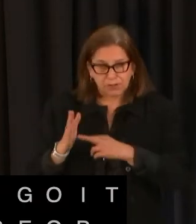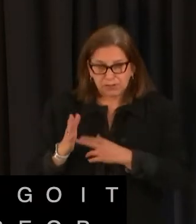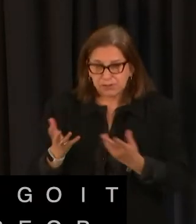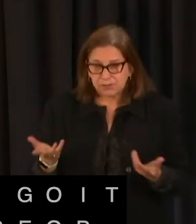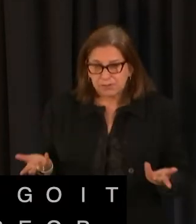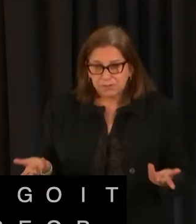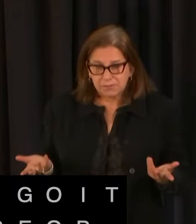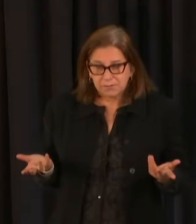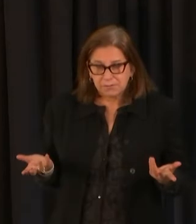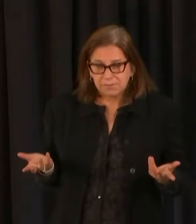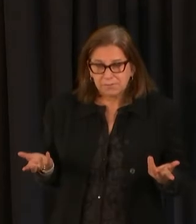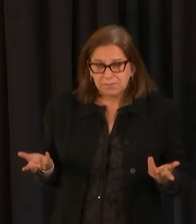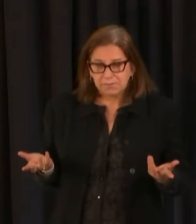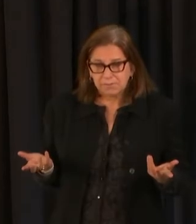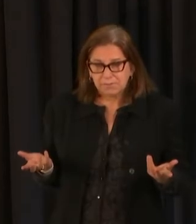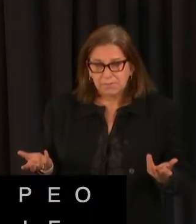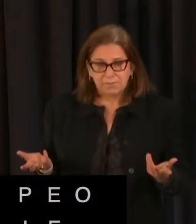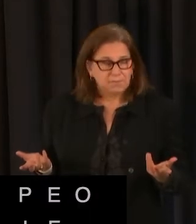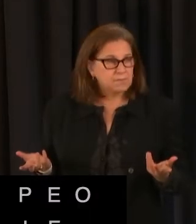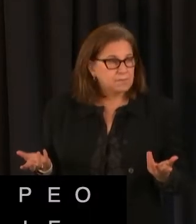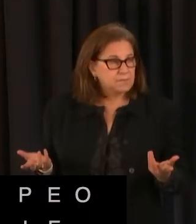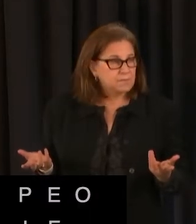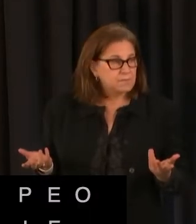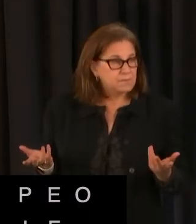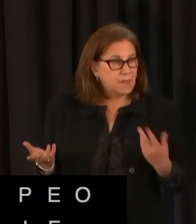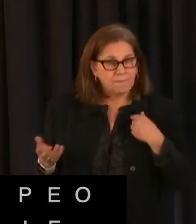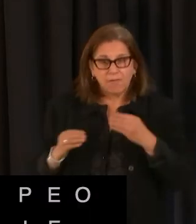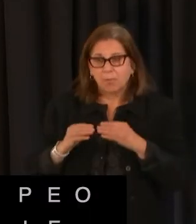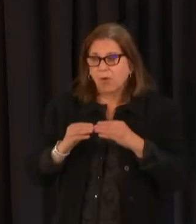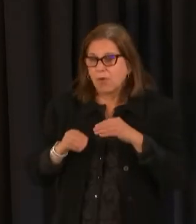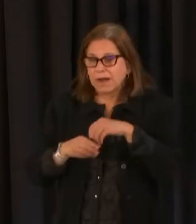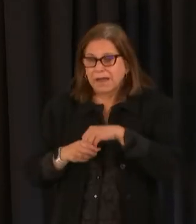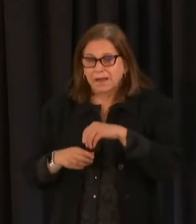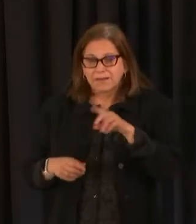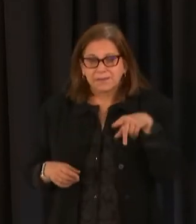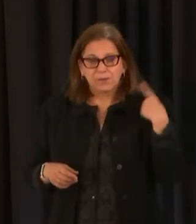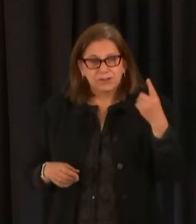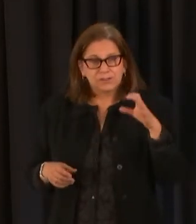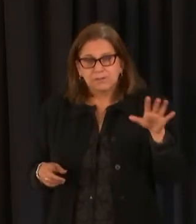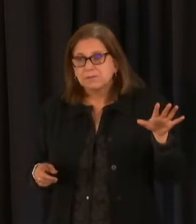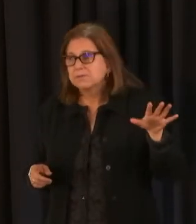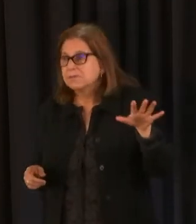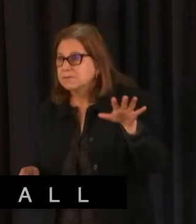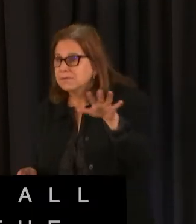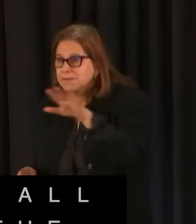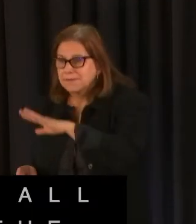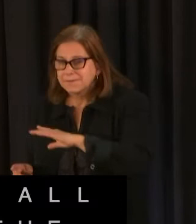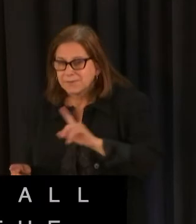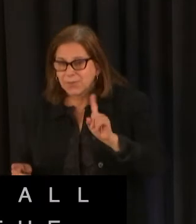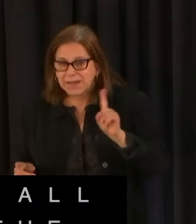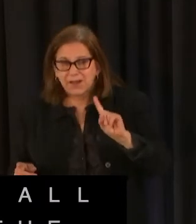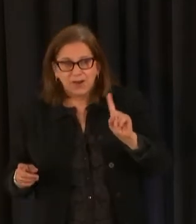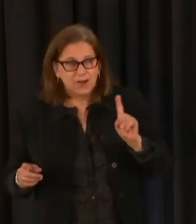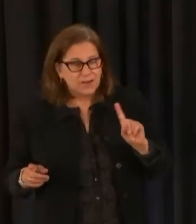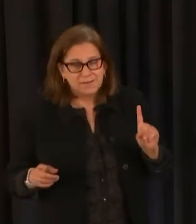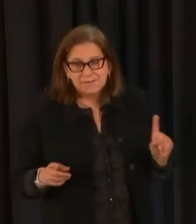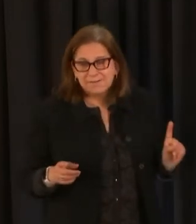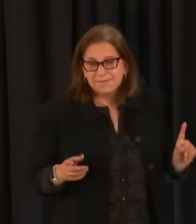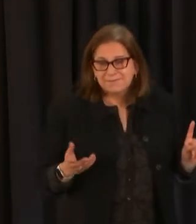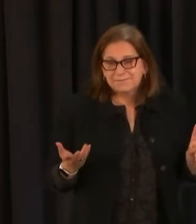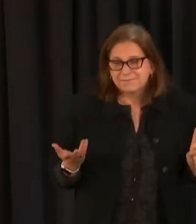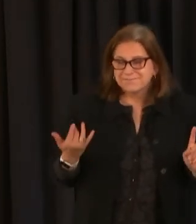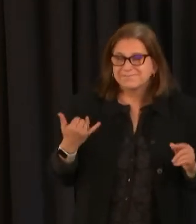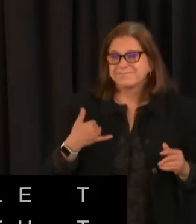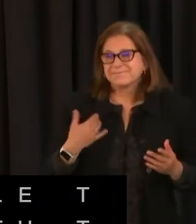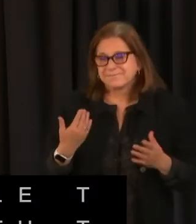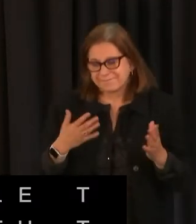all live in different parts of the town where we may not be able to get to them efficiently with the vaccine within the number